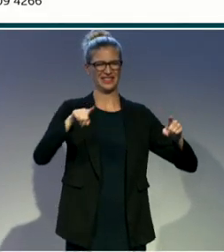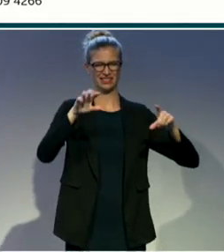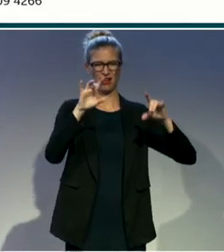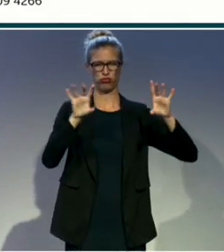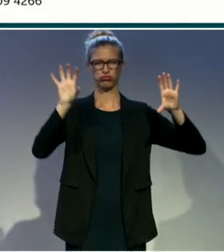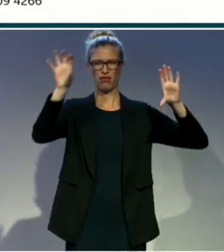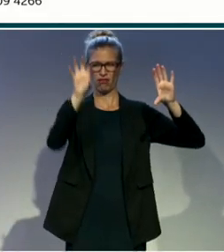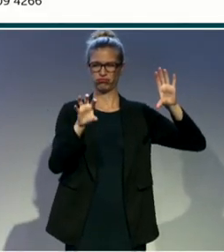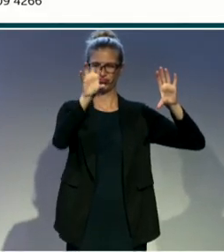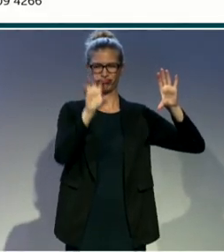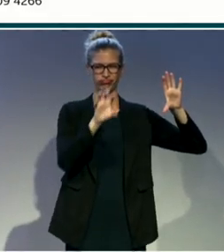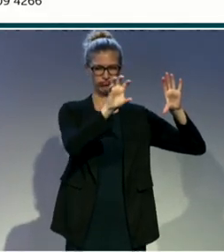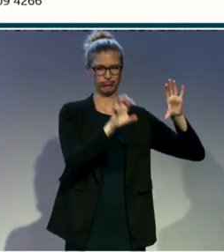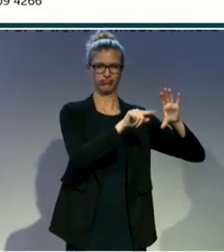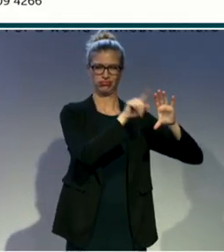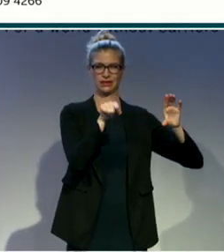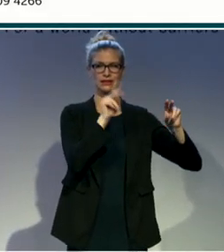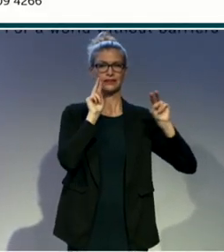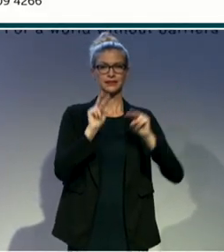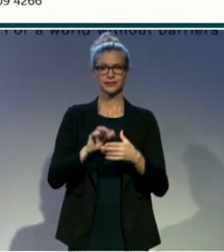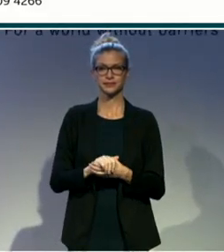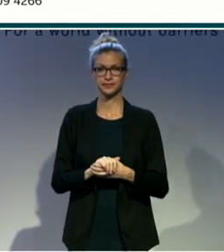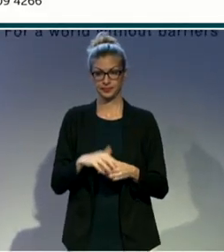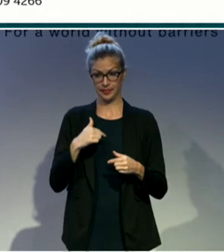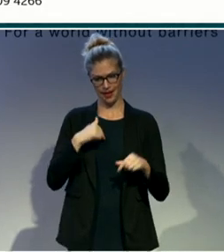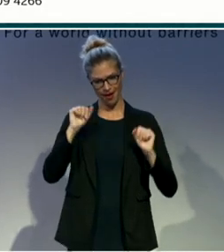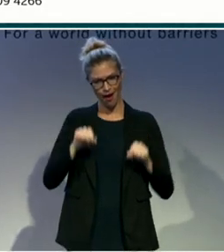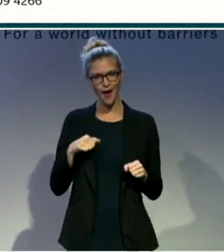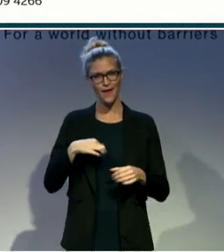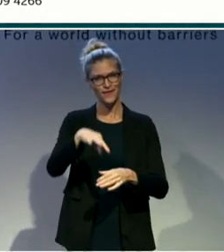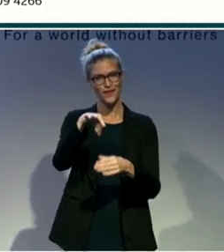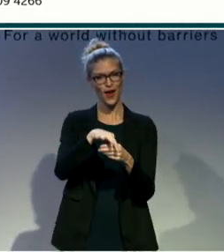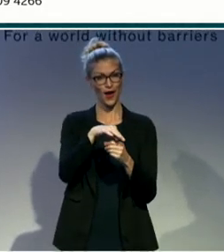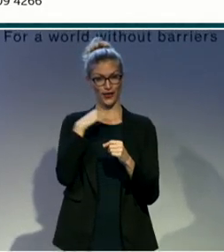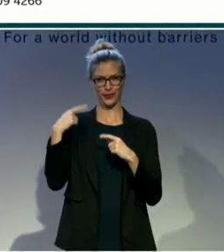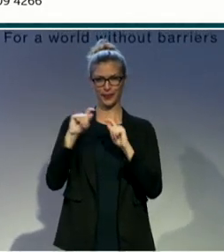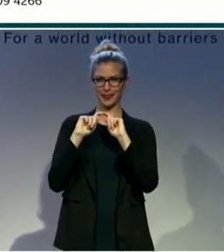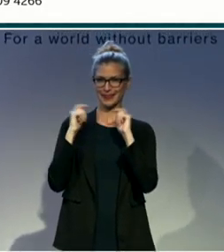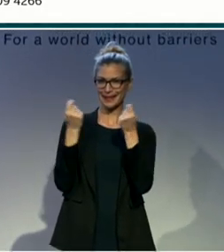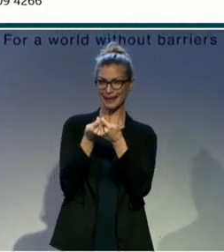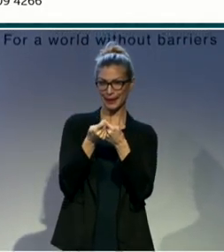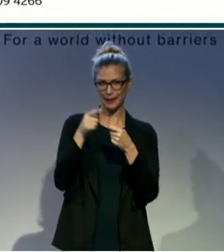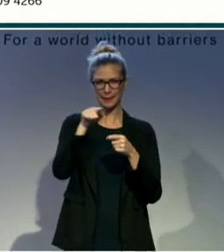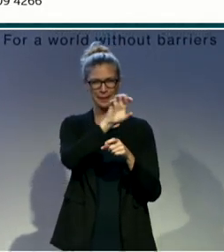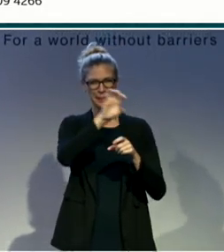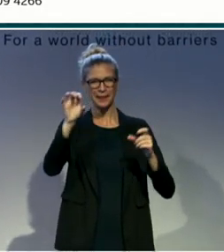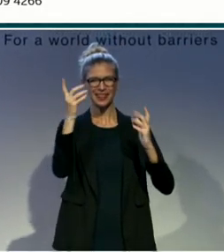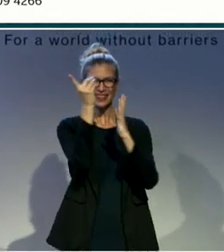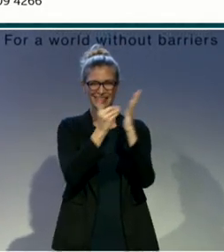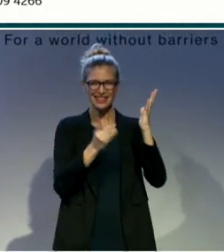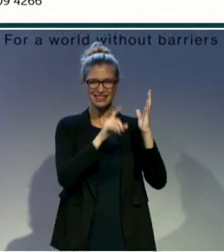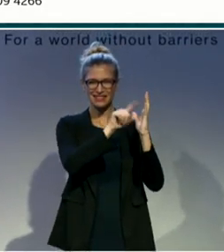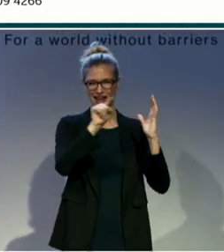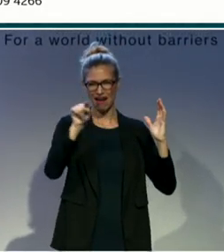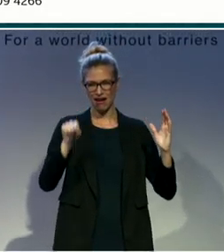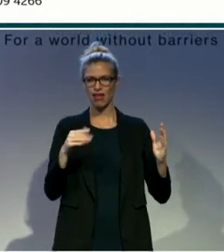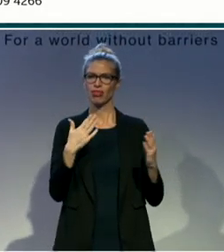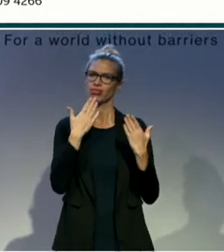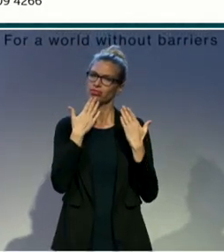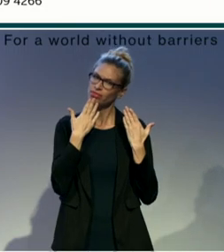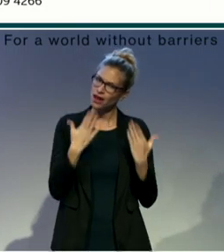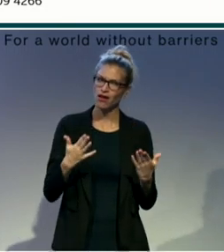The I Can Vote team, Inclusion Melbourne, Inclusion Design Lab, and our partners, thank you for your generous recognition of our work